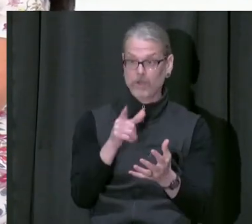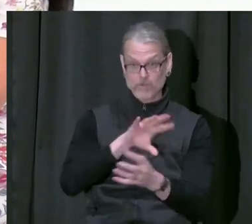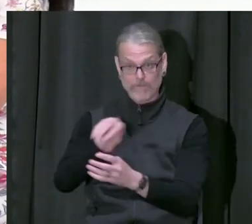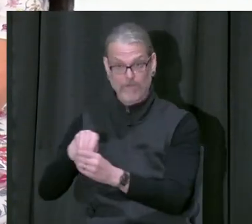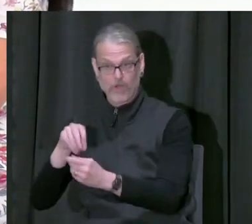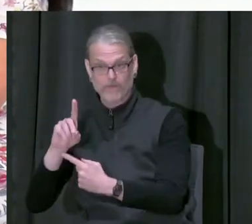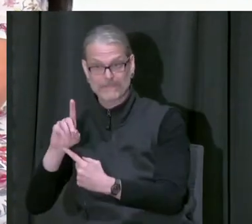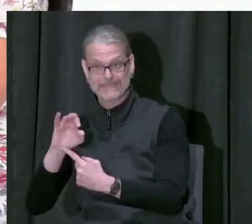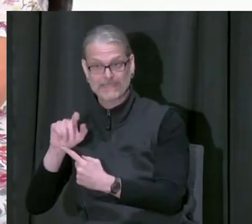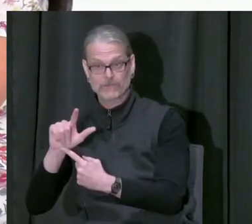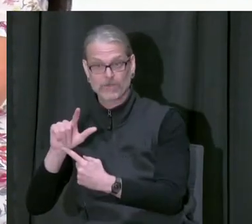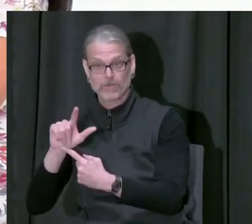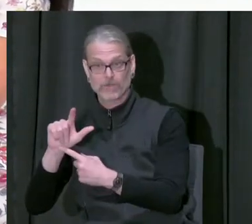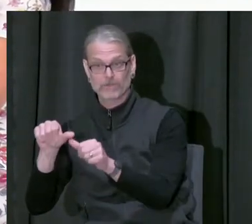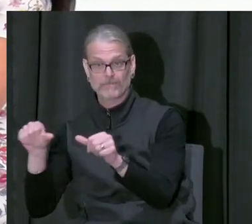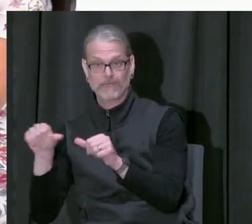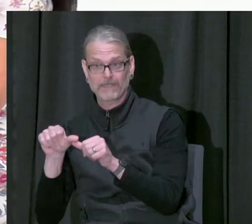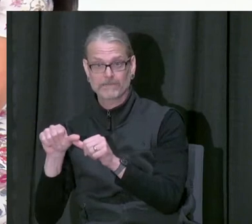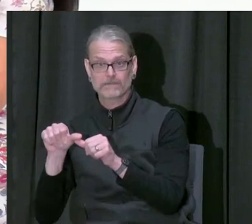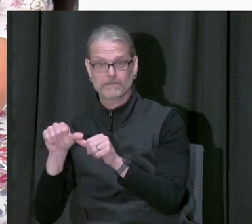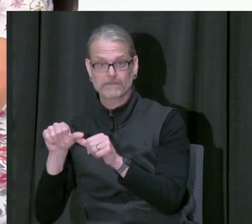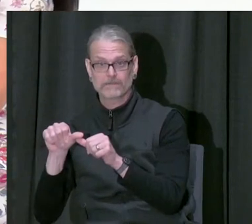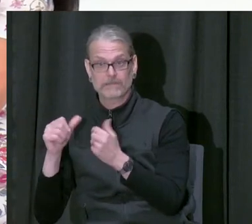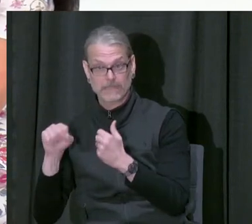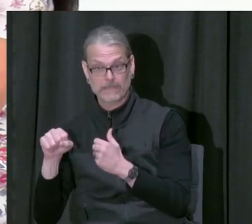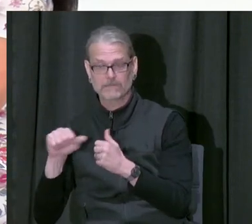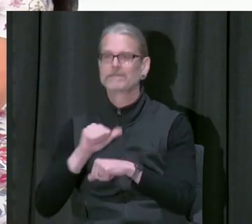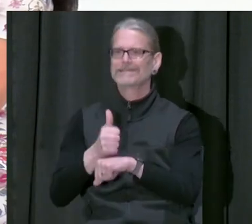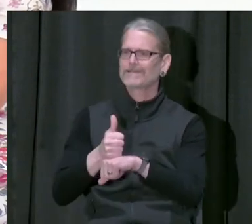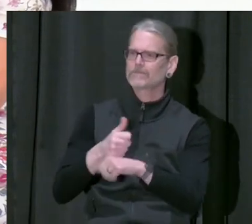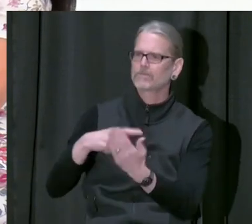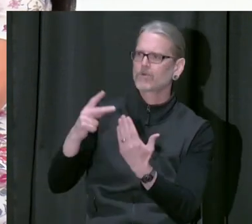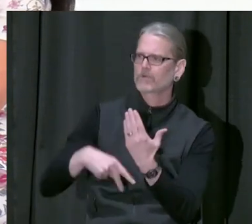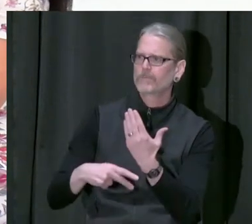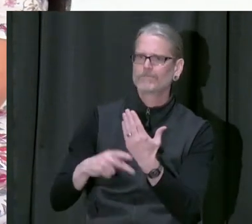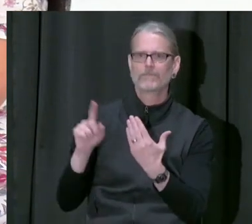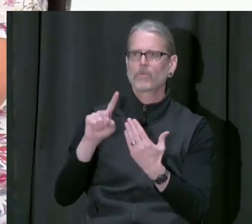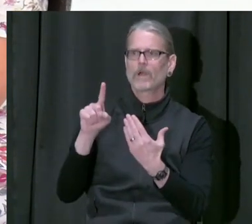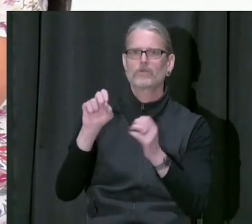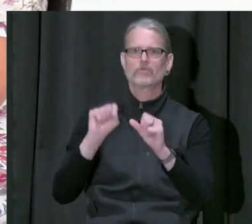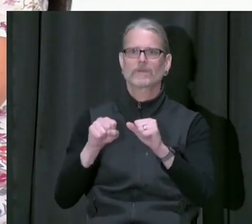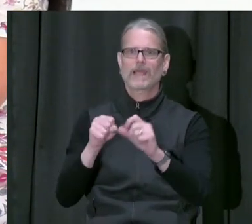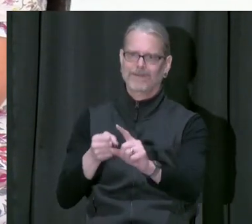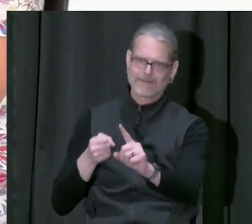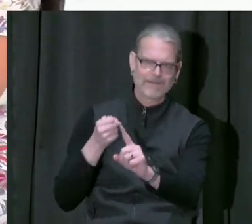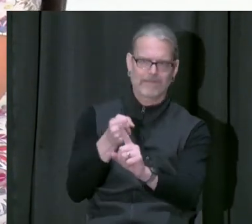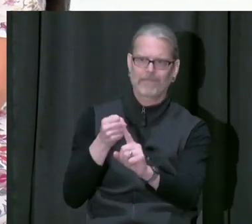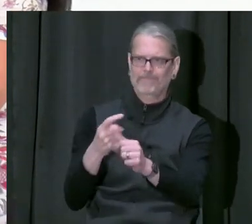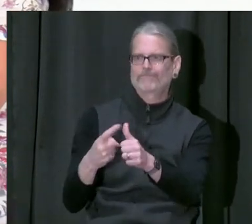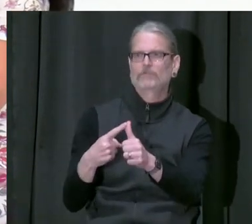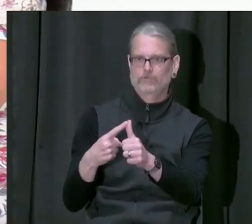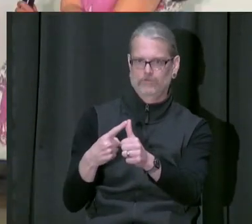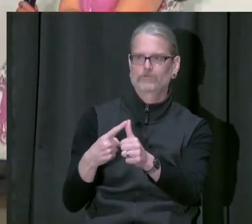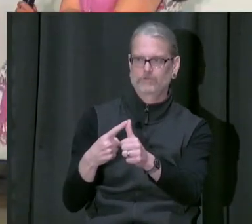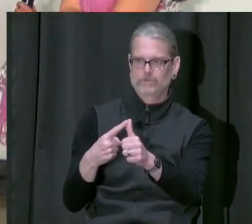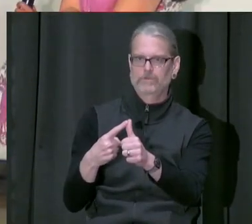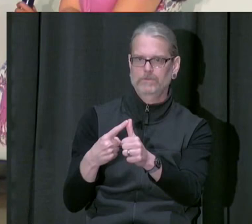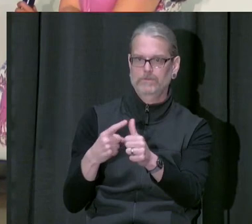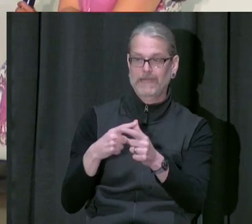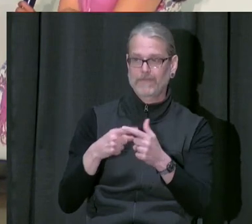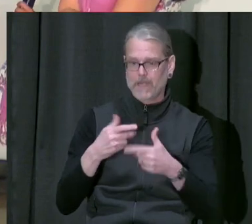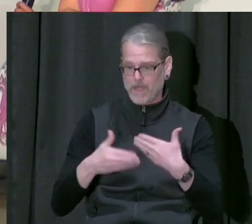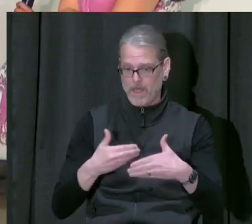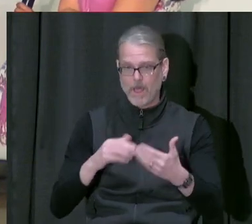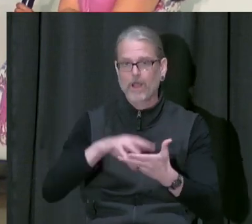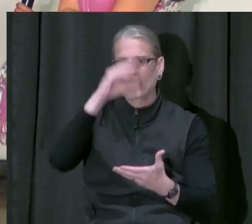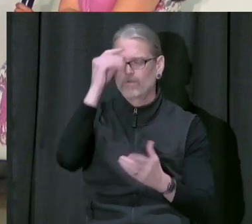and then establish a program and then go after where you have the biggest impact first. Learn from that. Now,